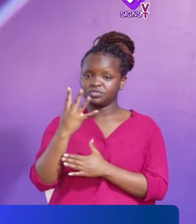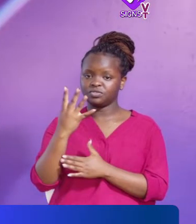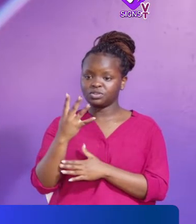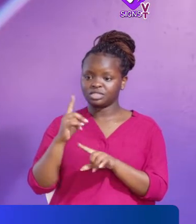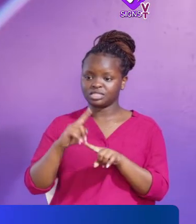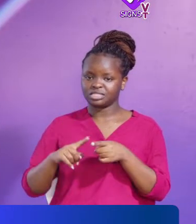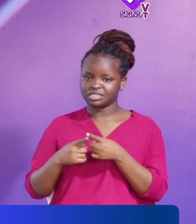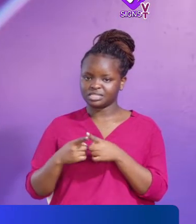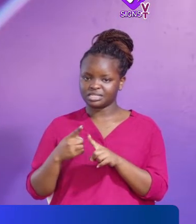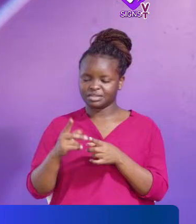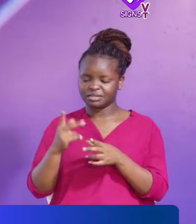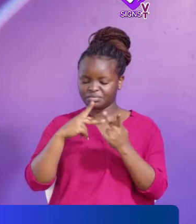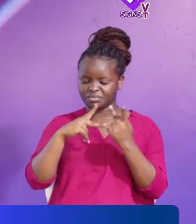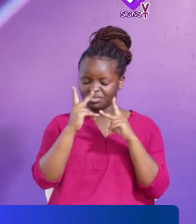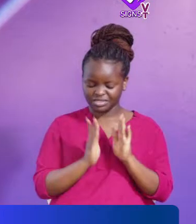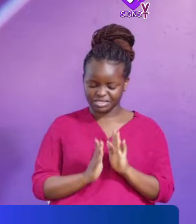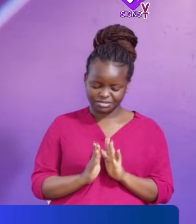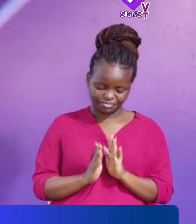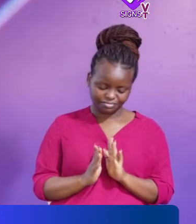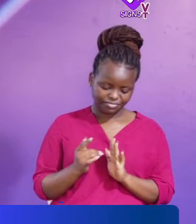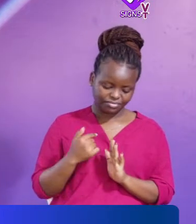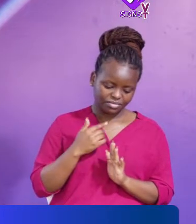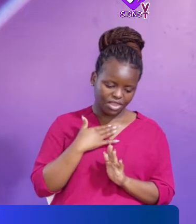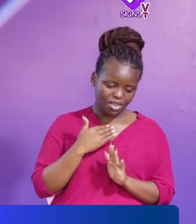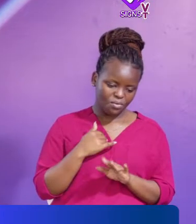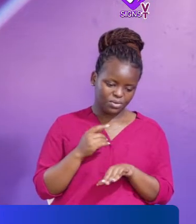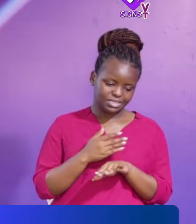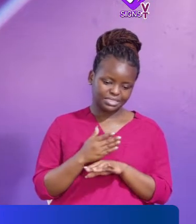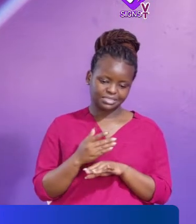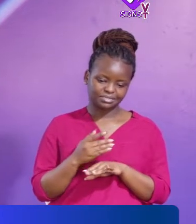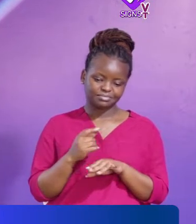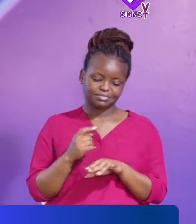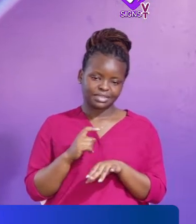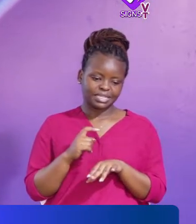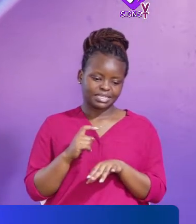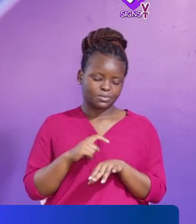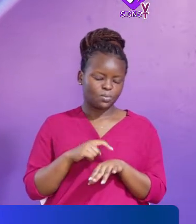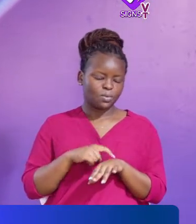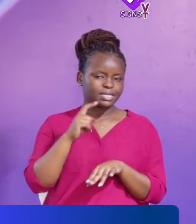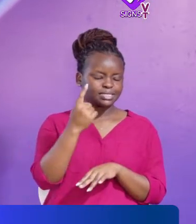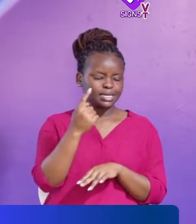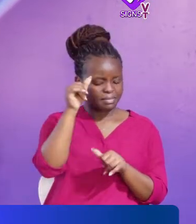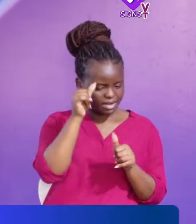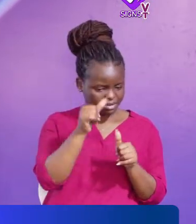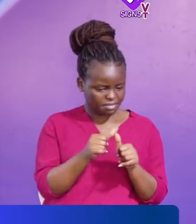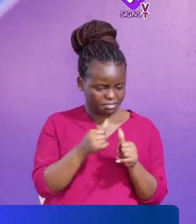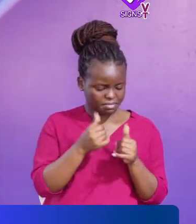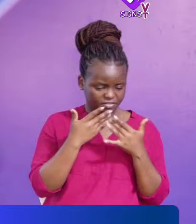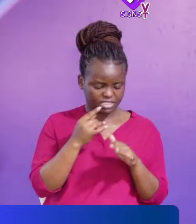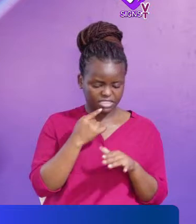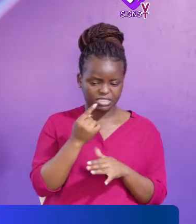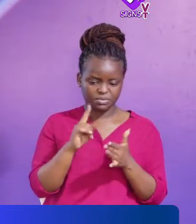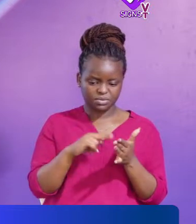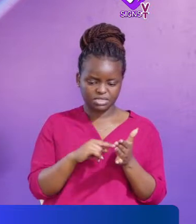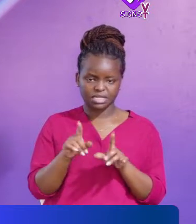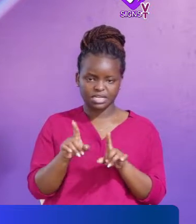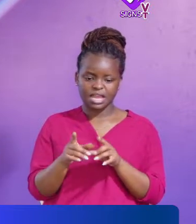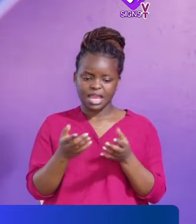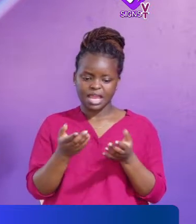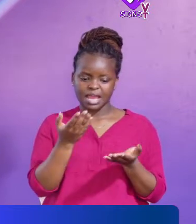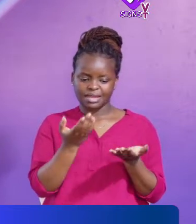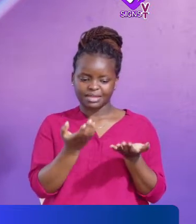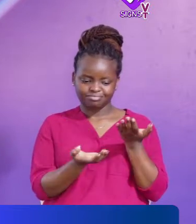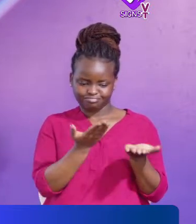morning. Professor, I remember one time we seated here and you said that a survey is